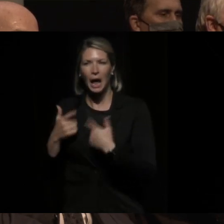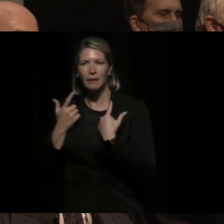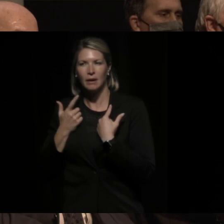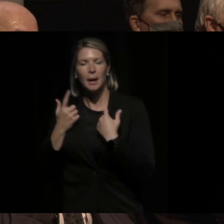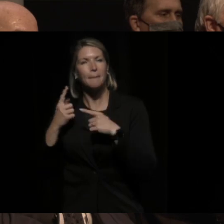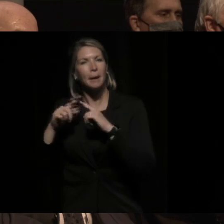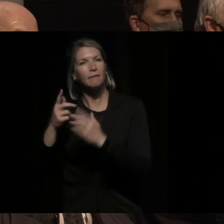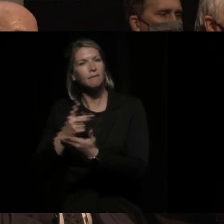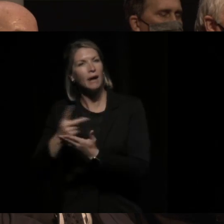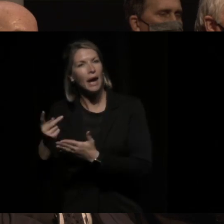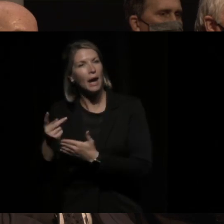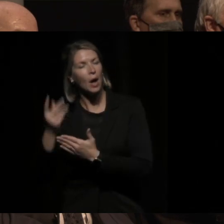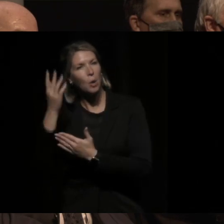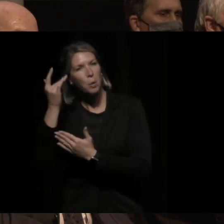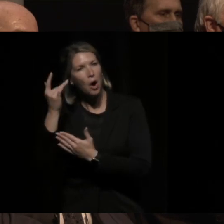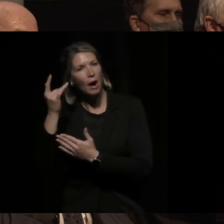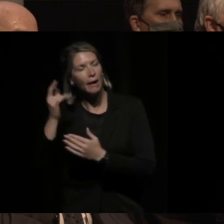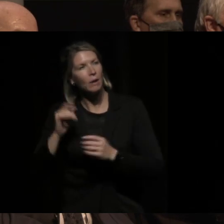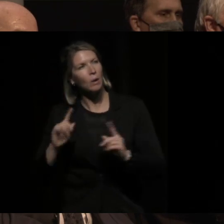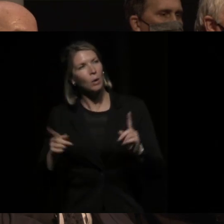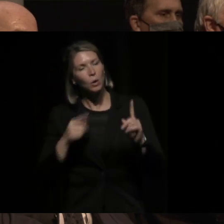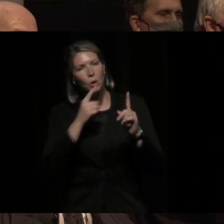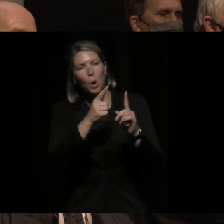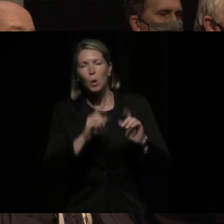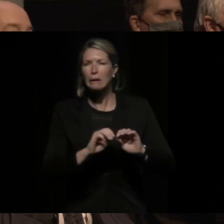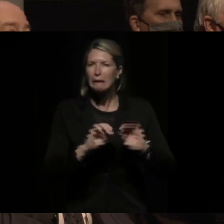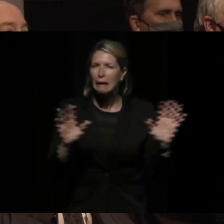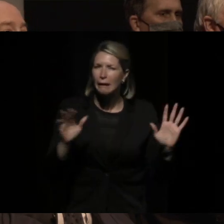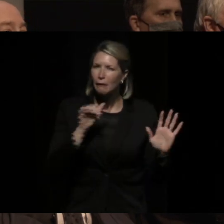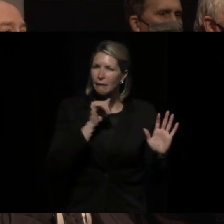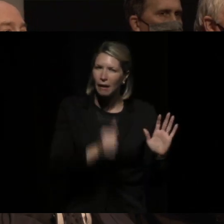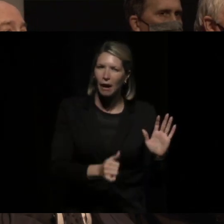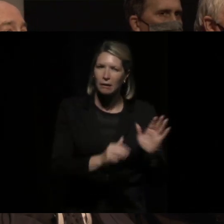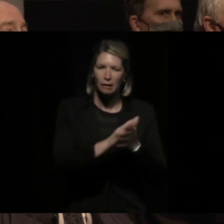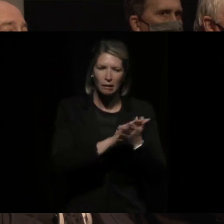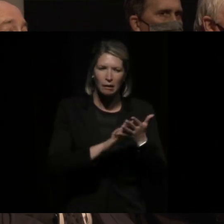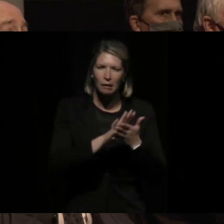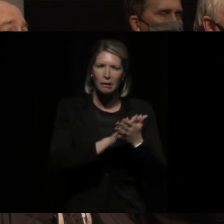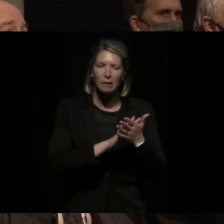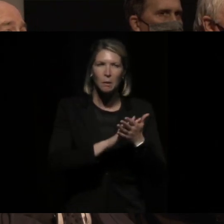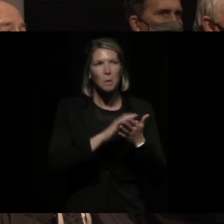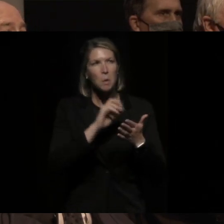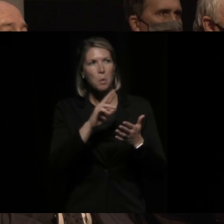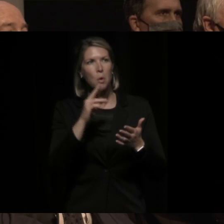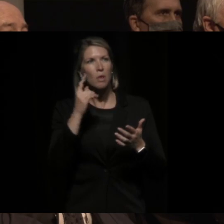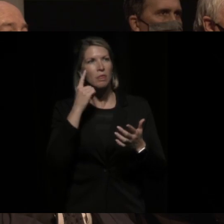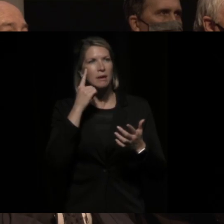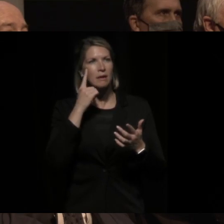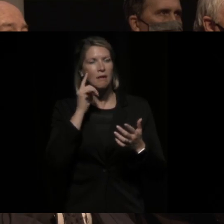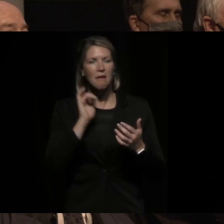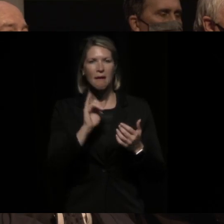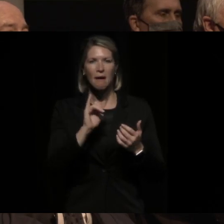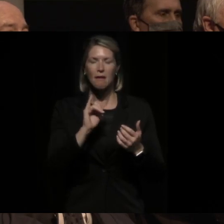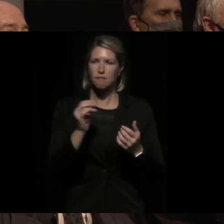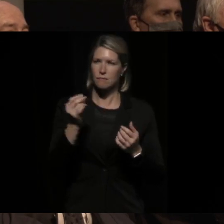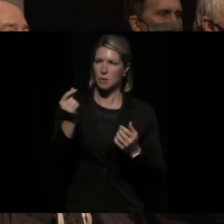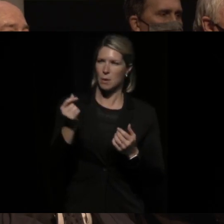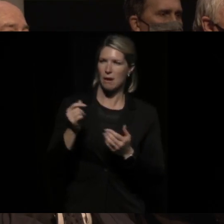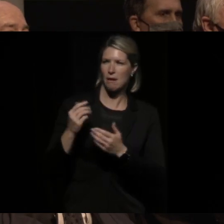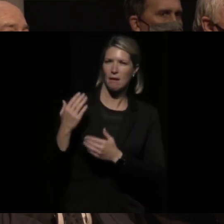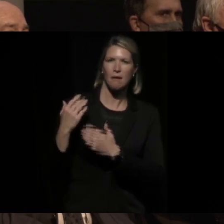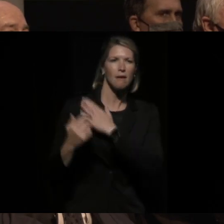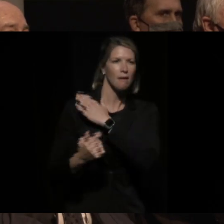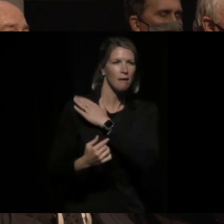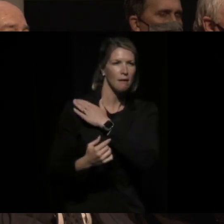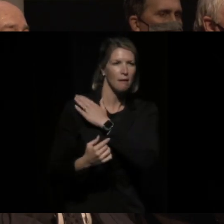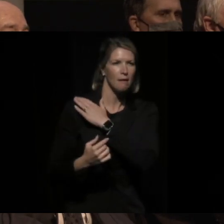no clear goal, because they followed vague dreams or instant gratification. Real leaders, like the ones